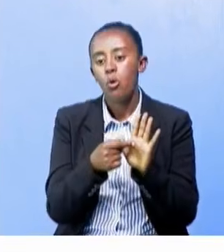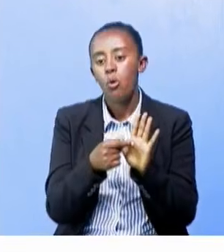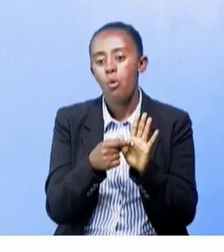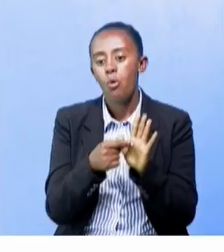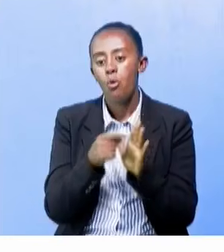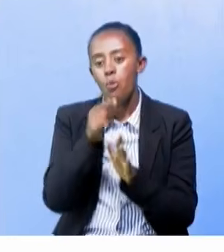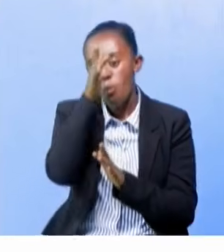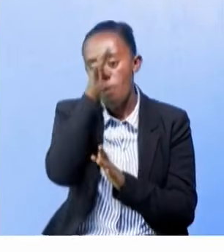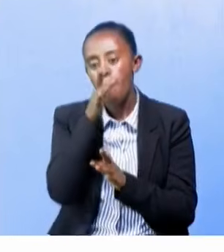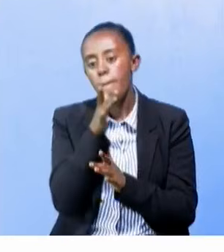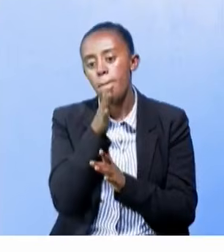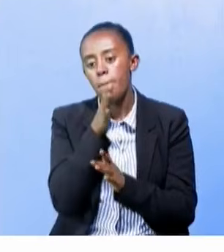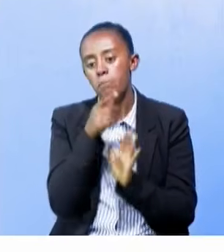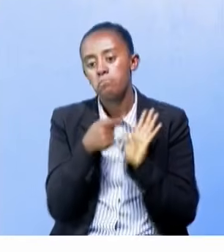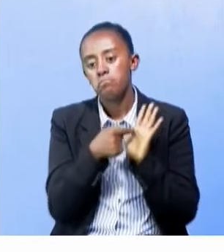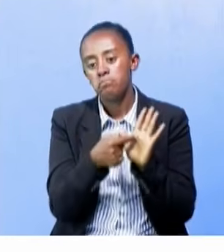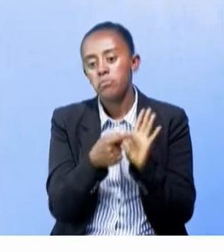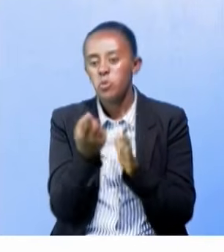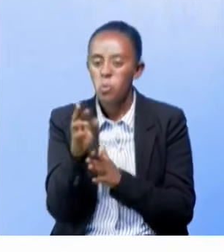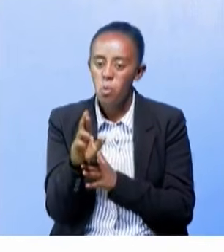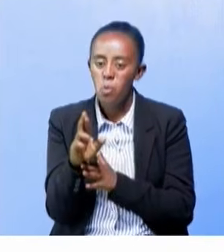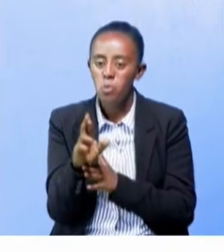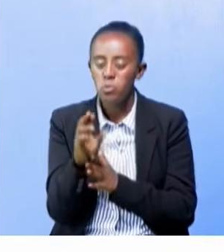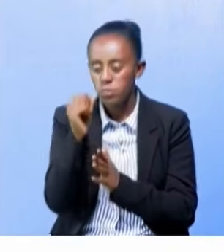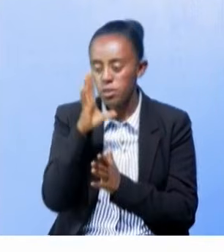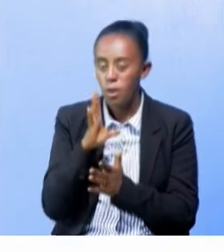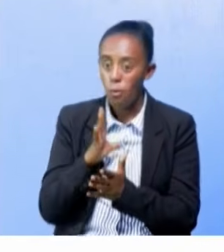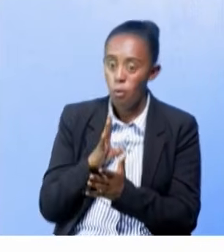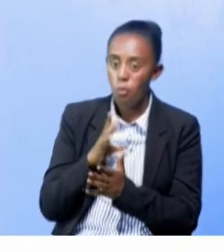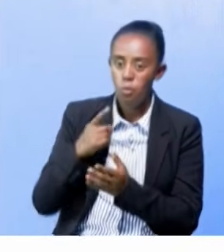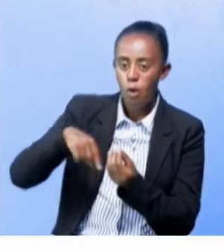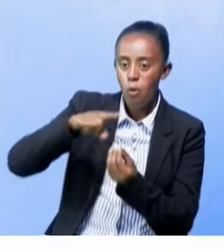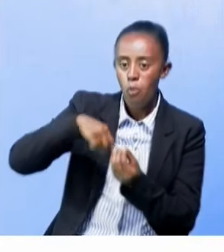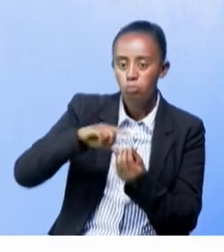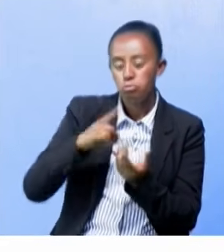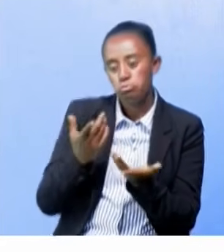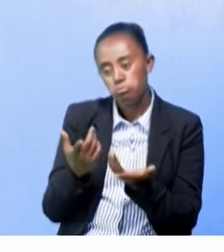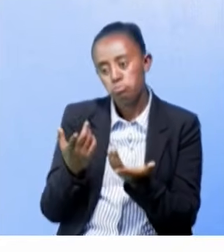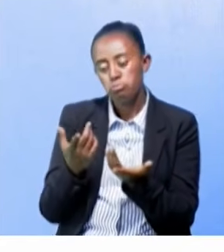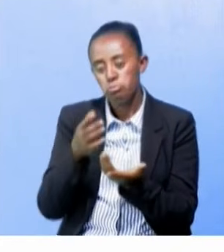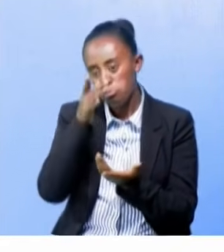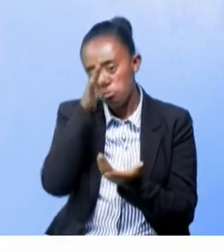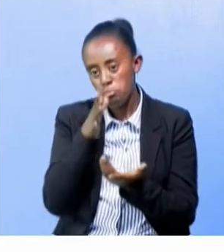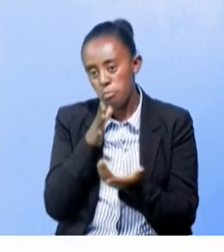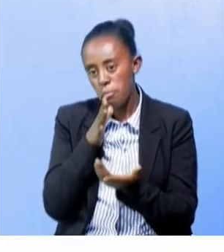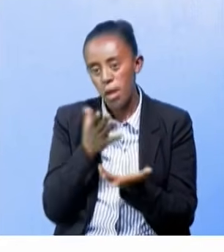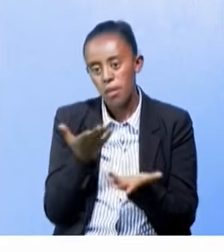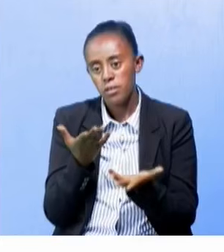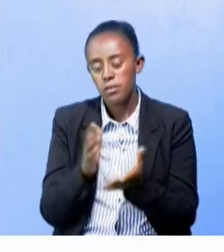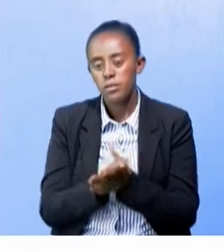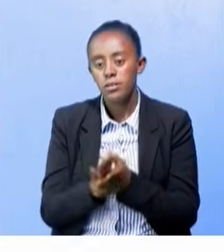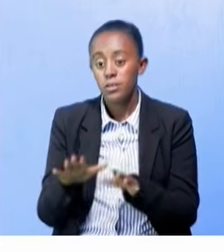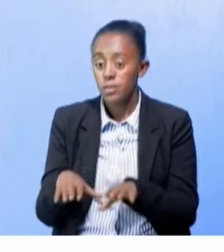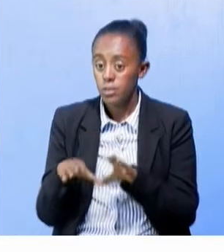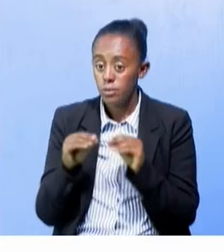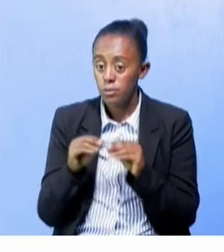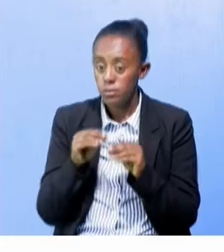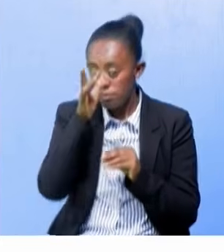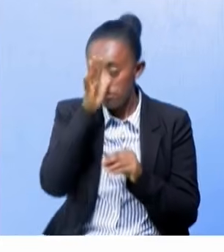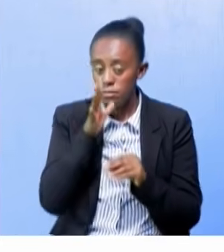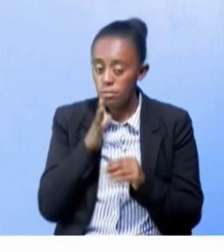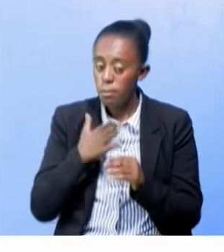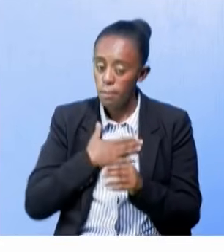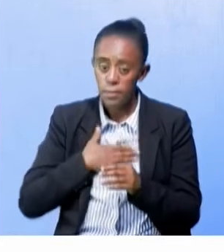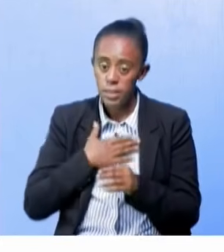your parents or someone just around you, your parents. Students' parents, please